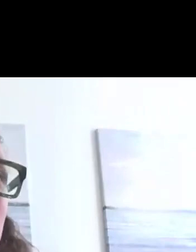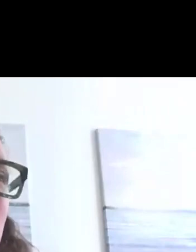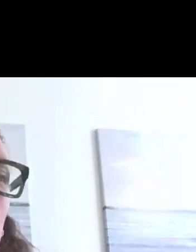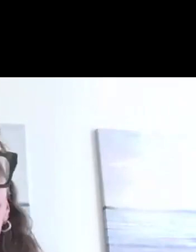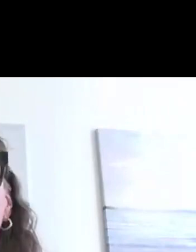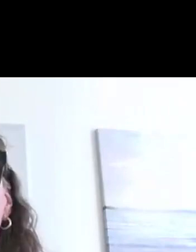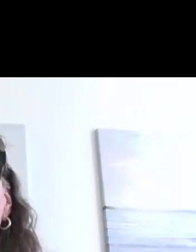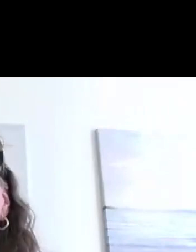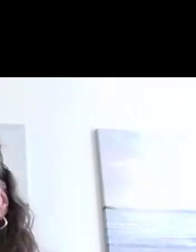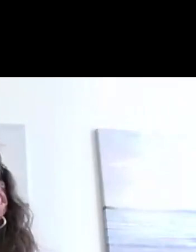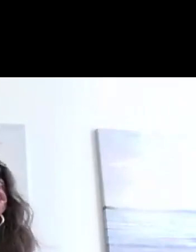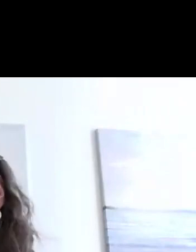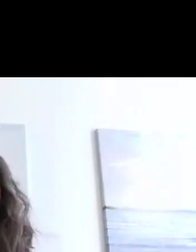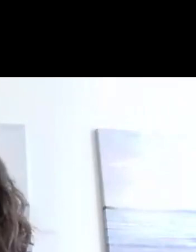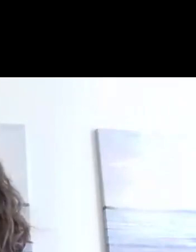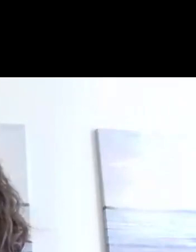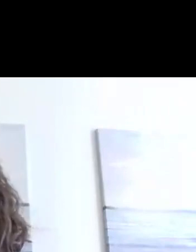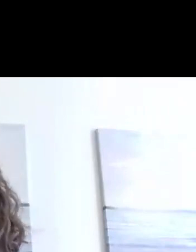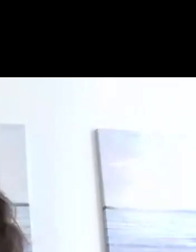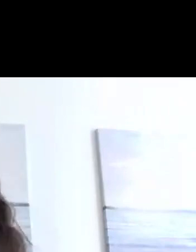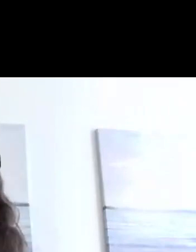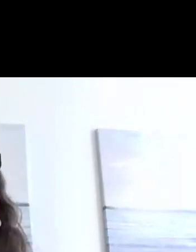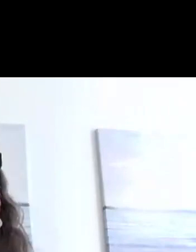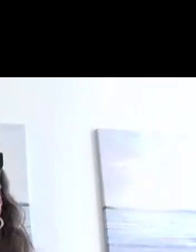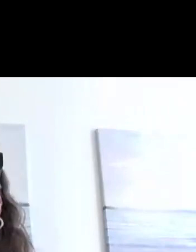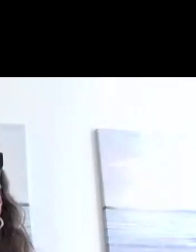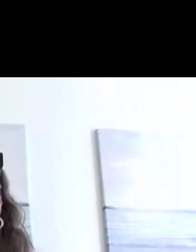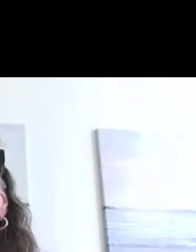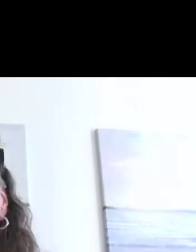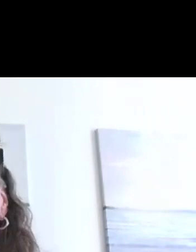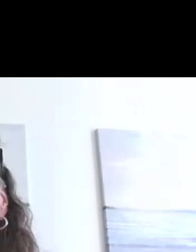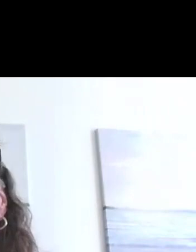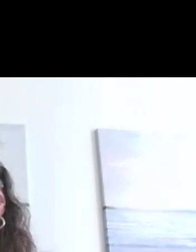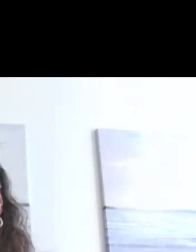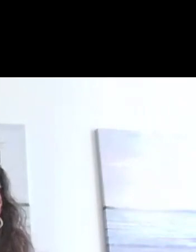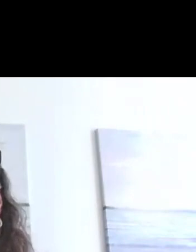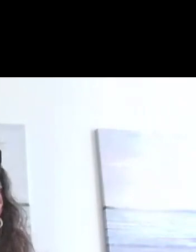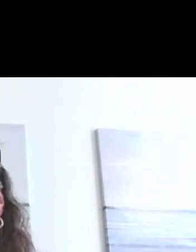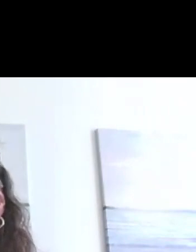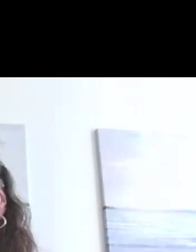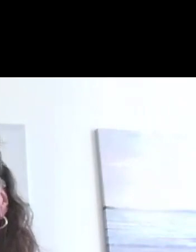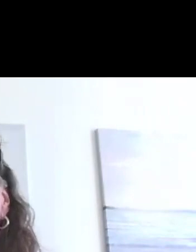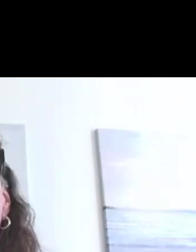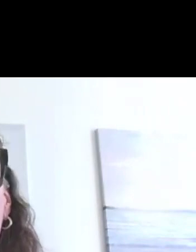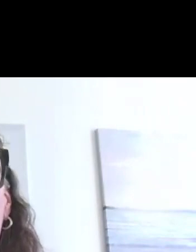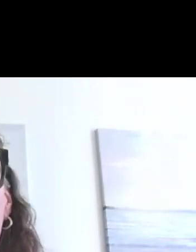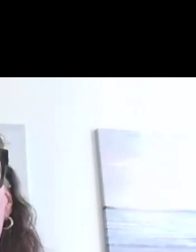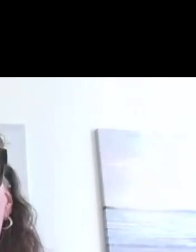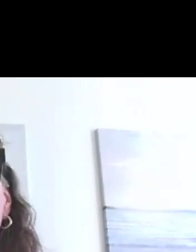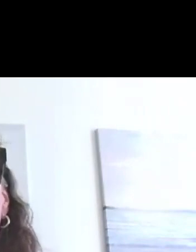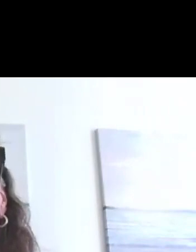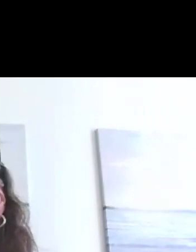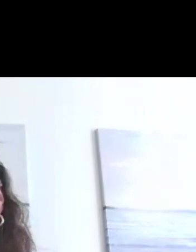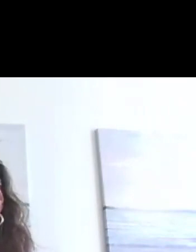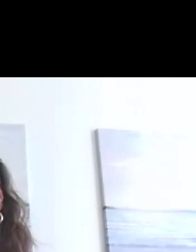part. One of those is requiring training for law enforcement in wandering and eloping, often seen in people with